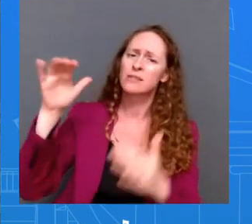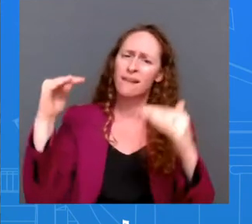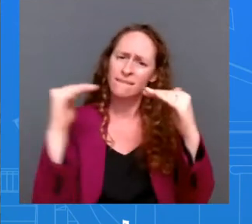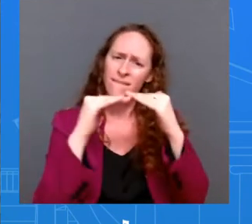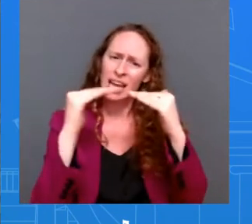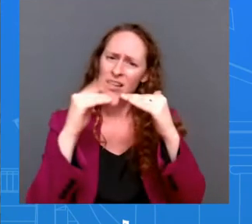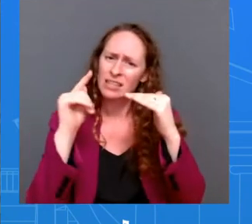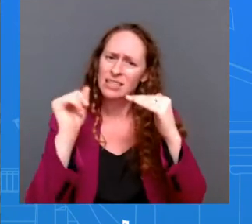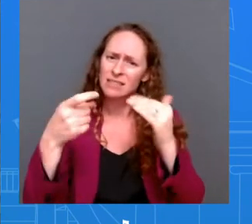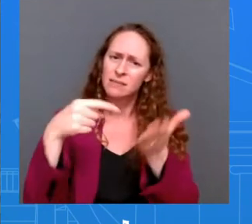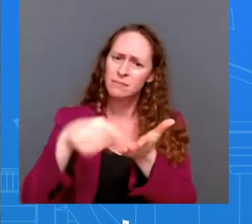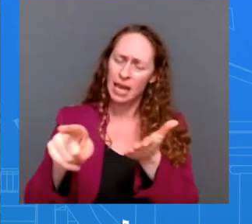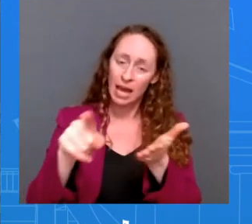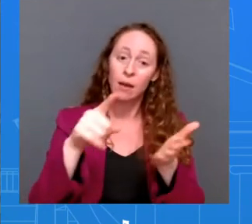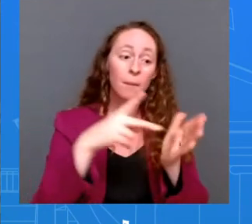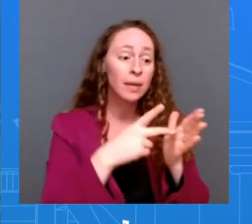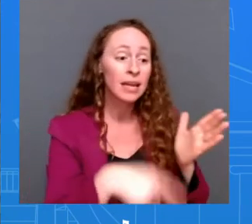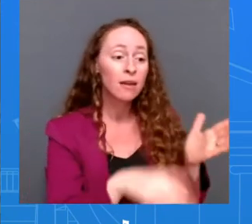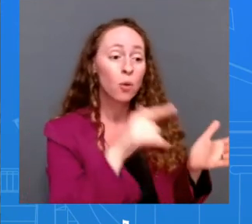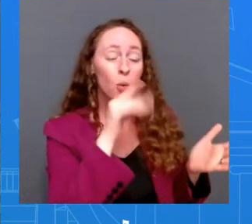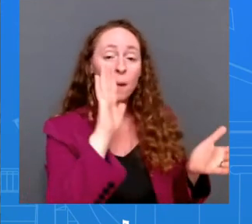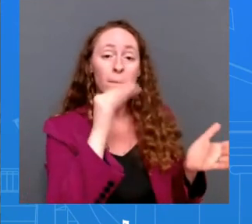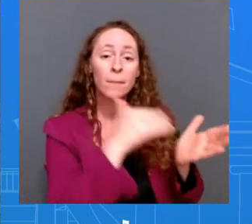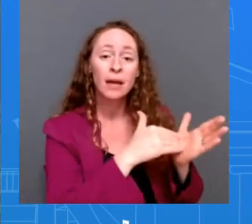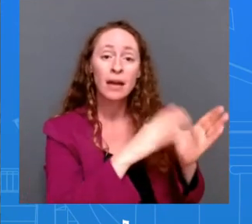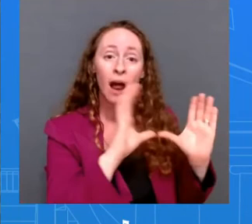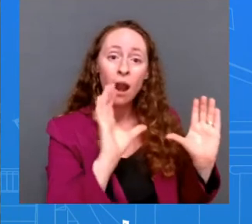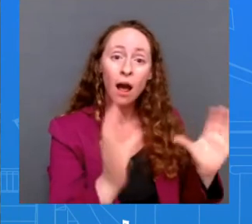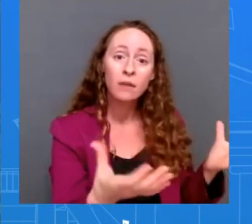than $400,000. And that does this. This act does that.